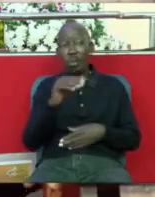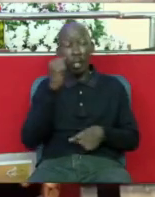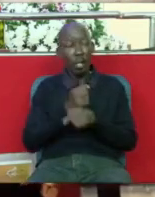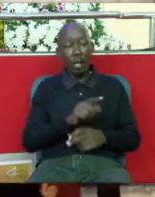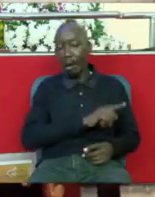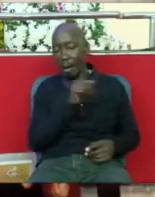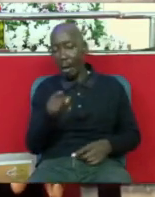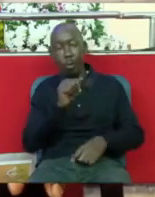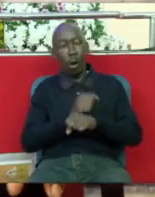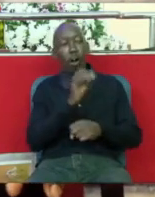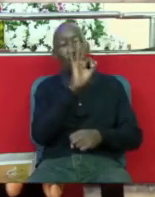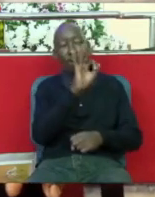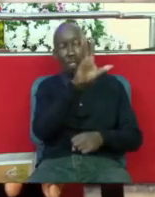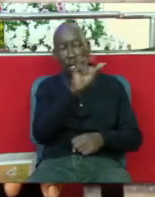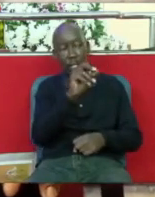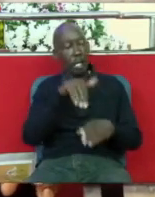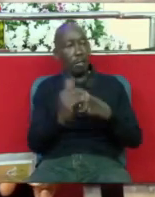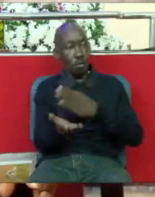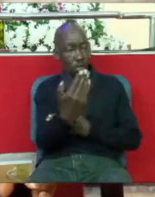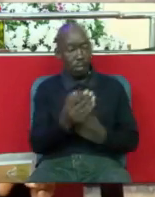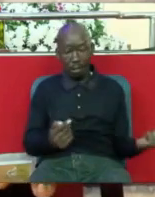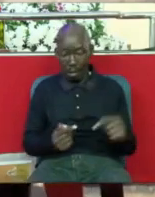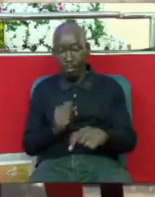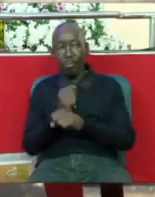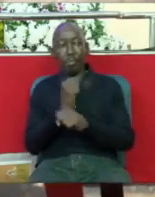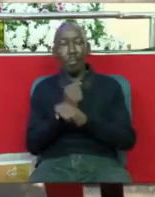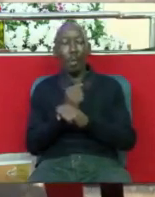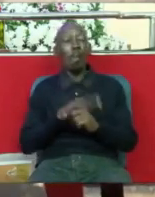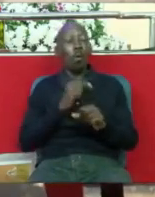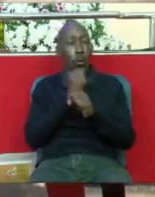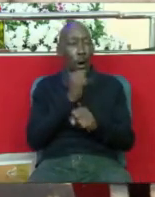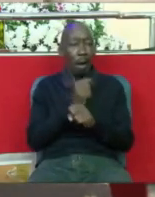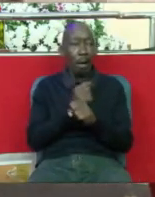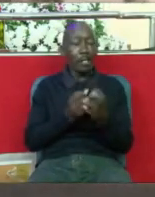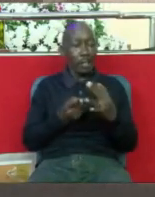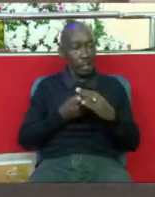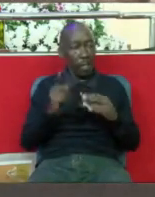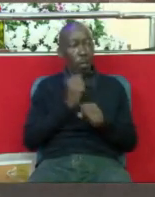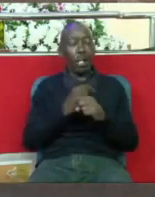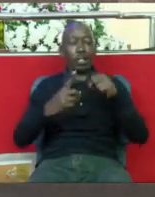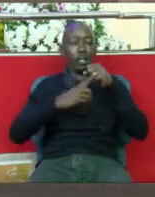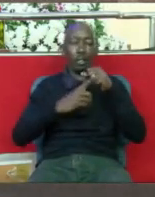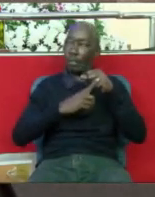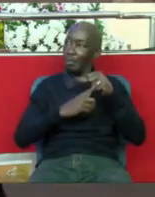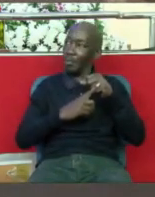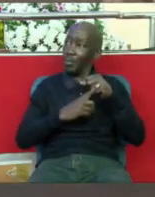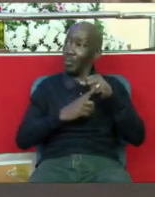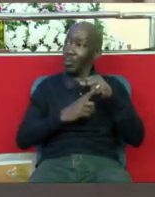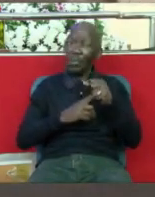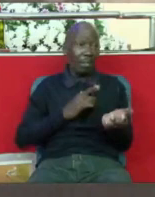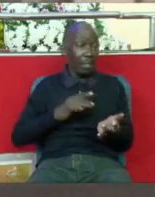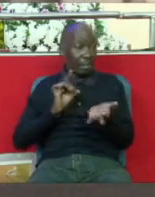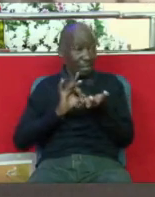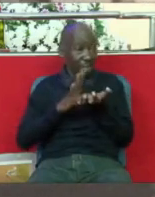by 5:30 in the morning. Tunafika saa 11 unusu asubuhi. We used to start work at 6. Alafu tunaanza kazi saa 12 asubuhi. I was fired